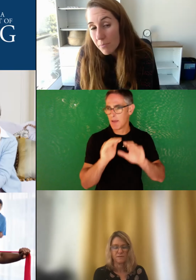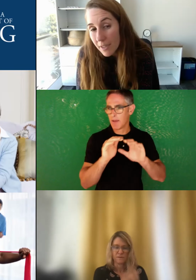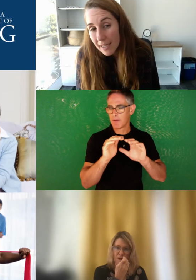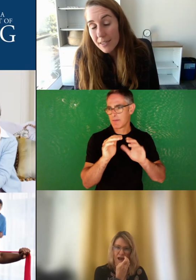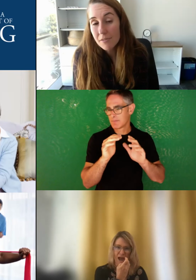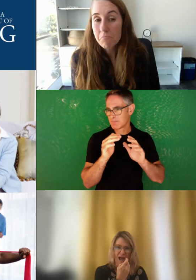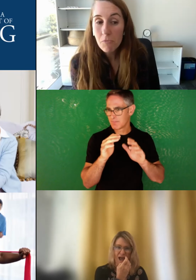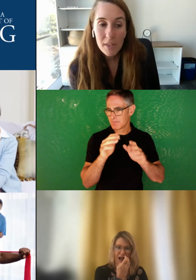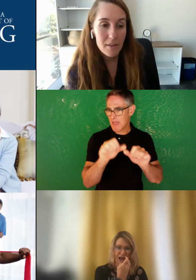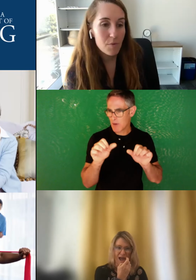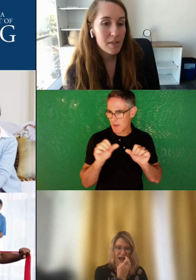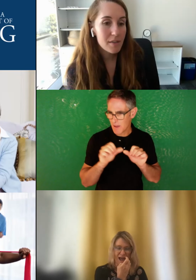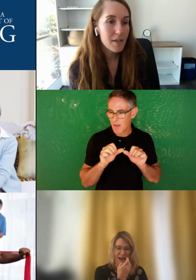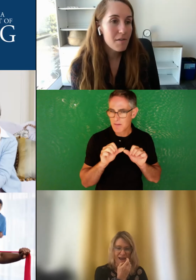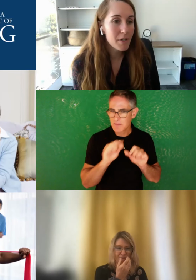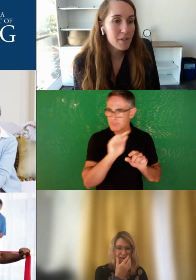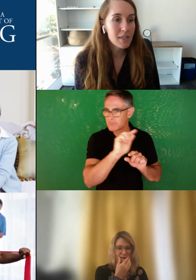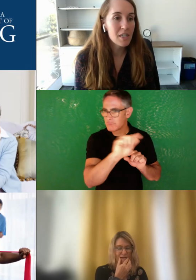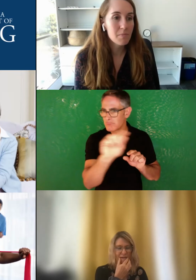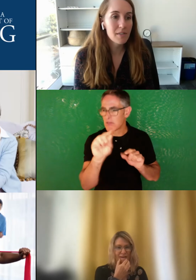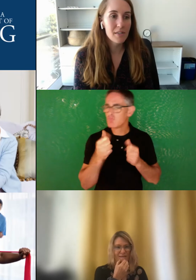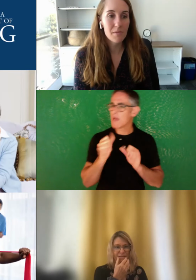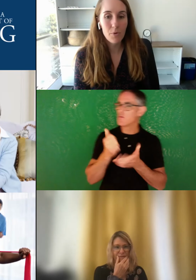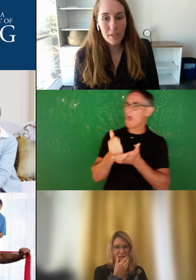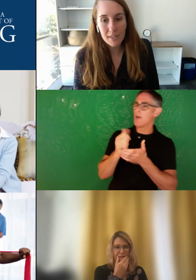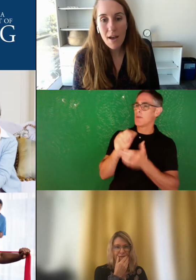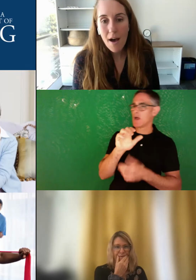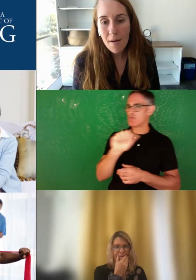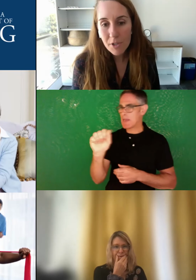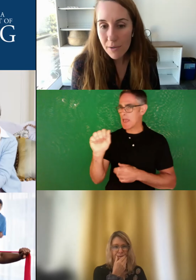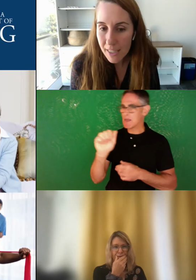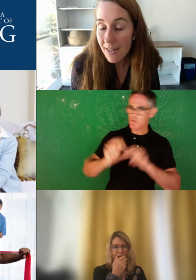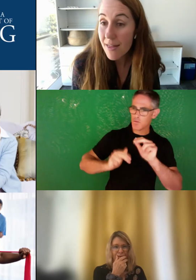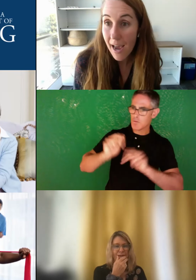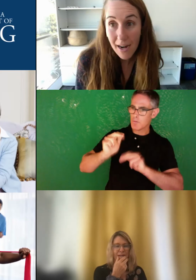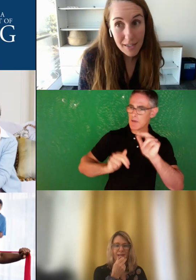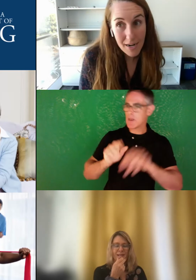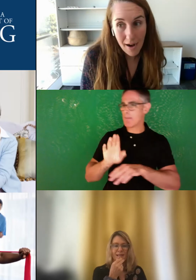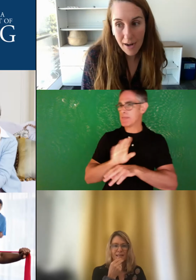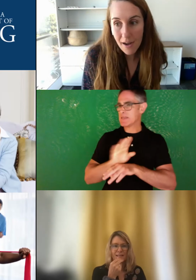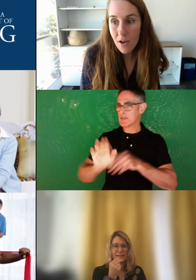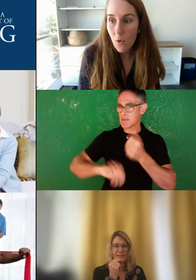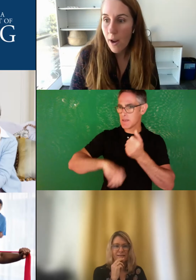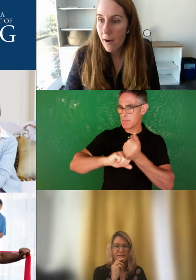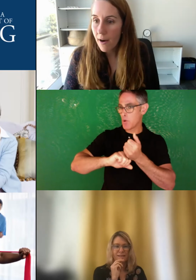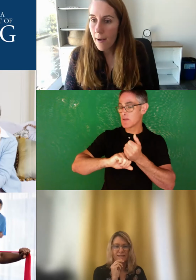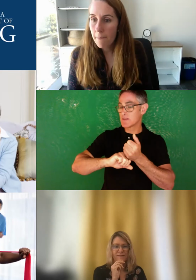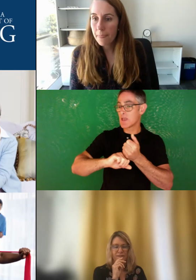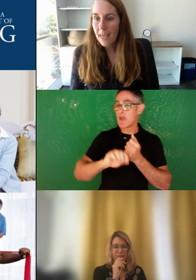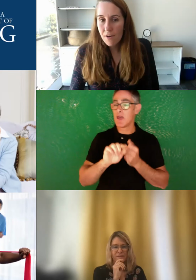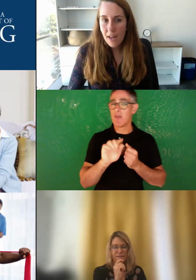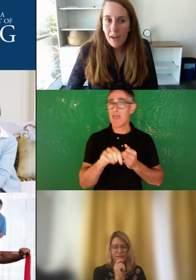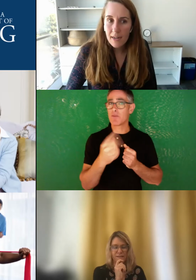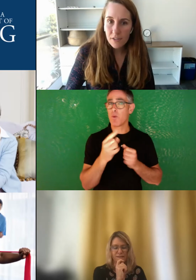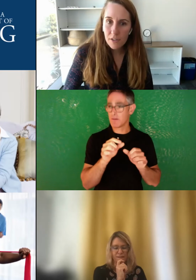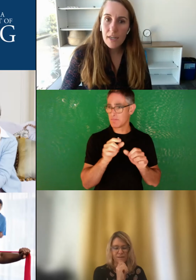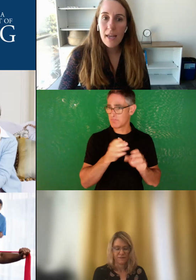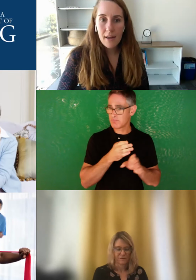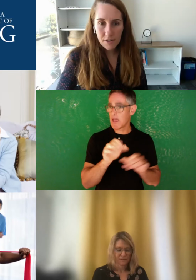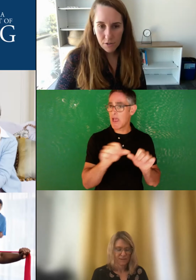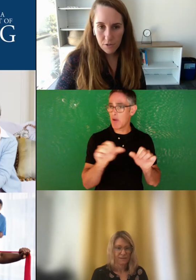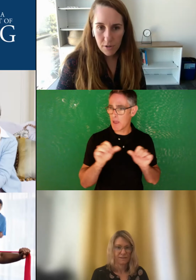help AAAs with kind of building these business supports. So I would say that is an area where county